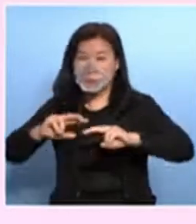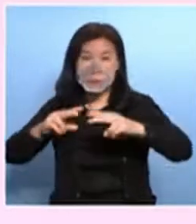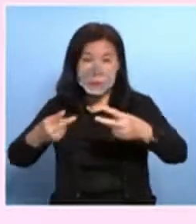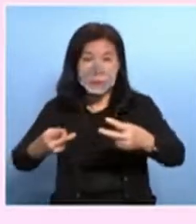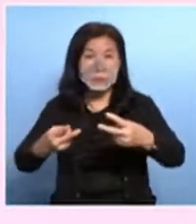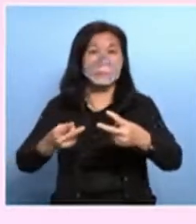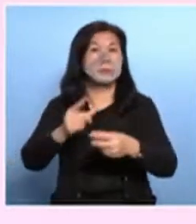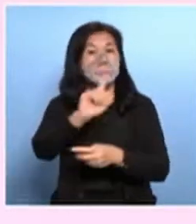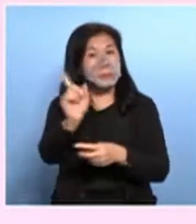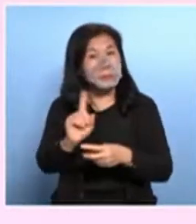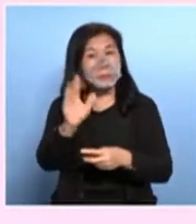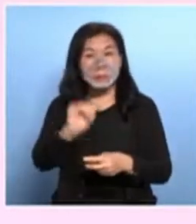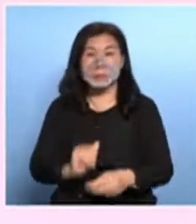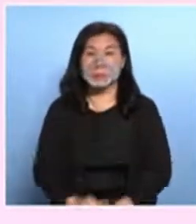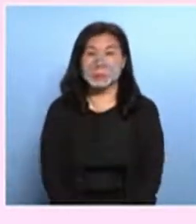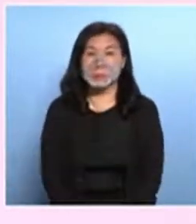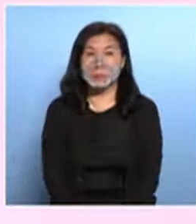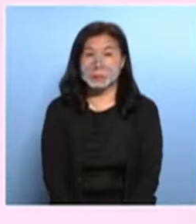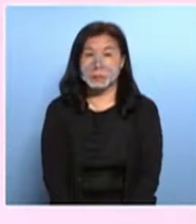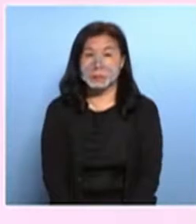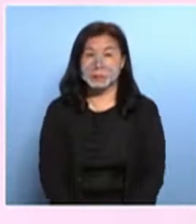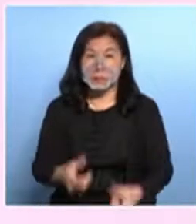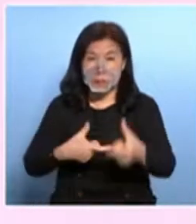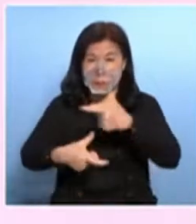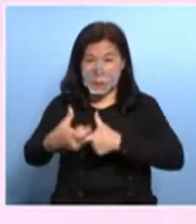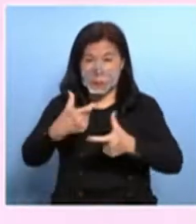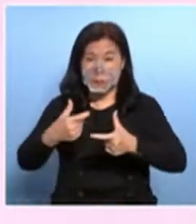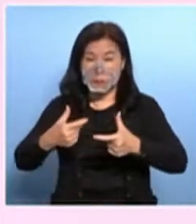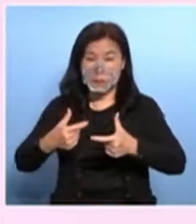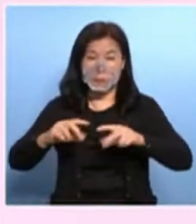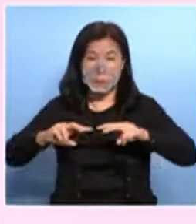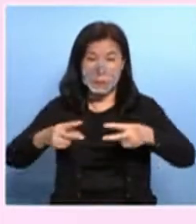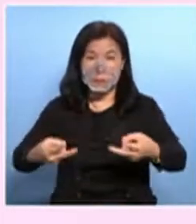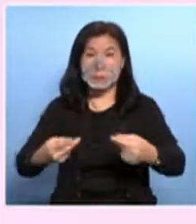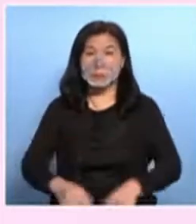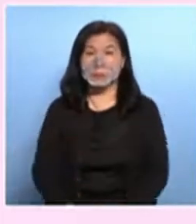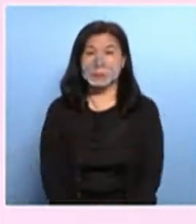financial opportunities and the role that Hong Kong can play in the future.